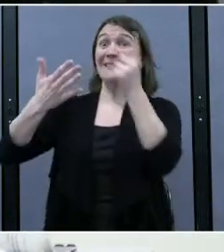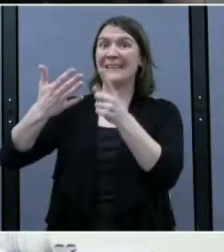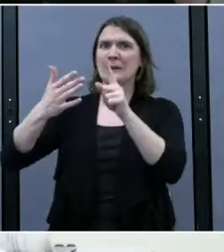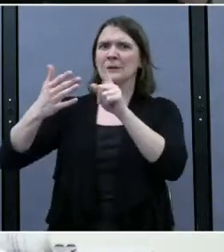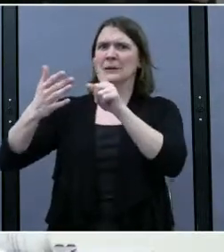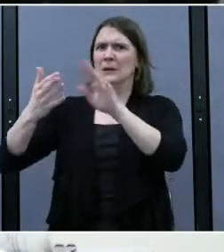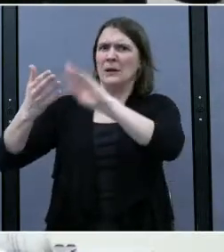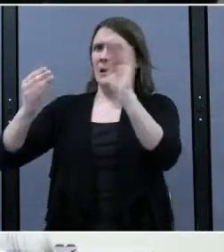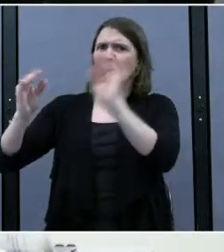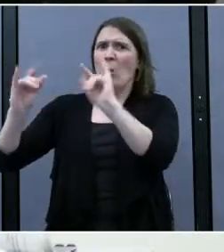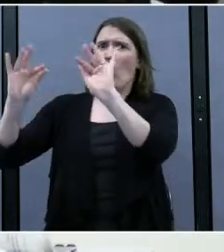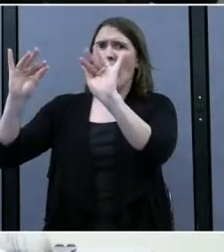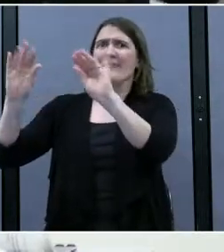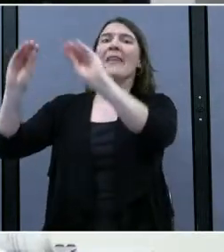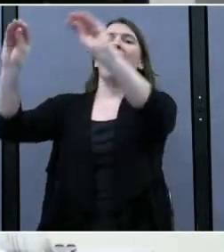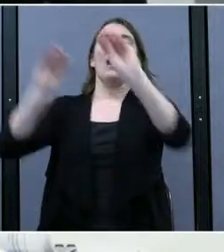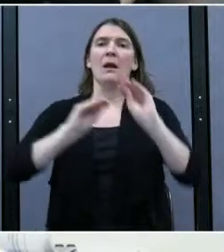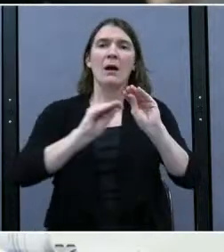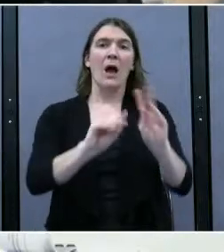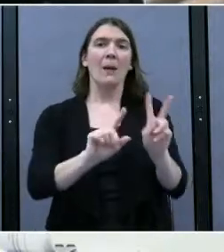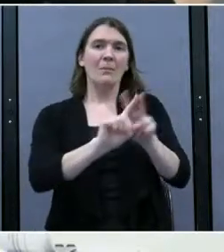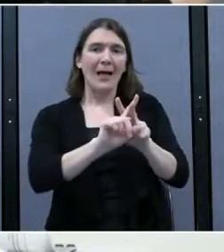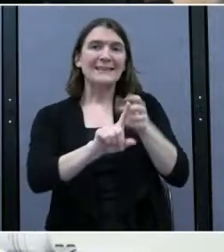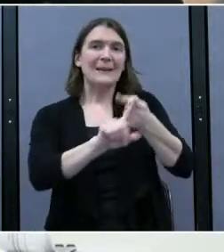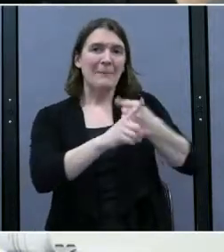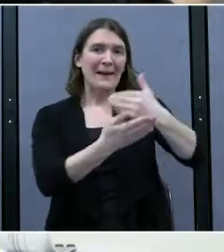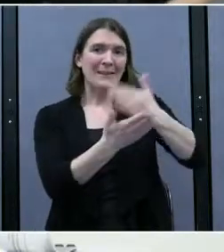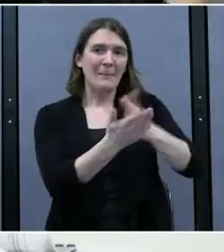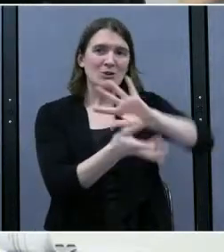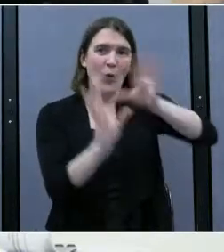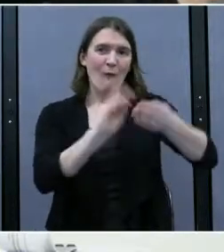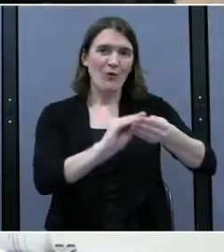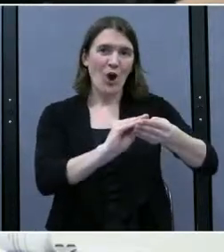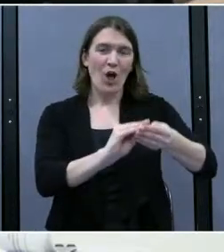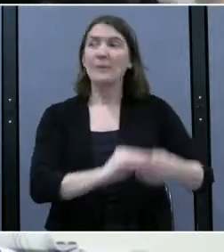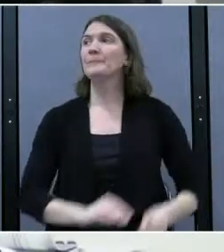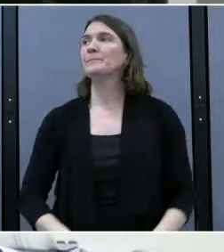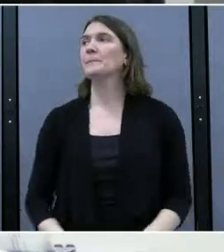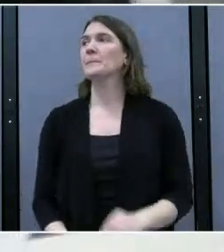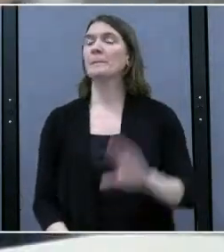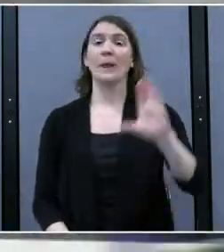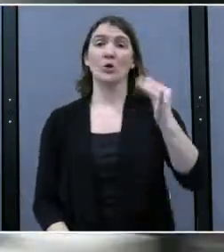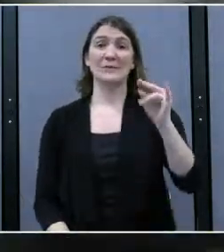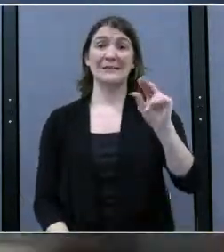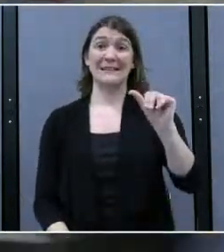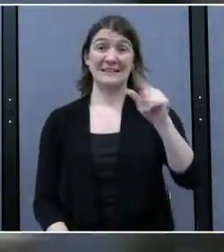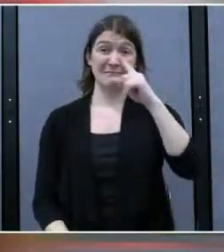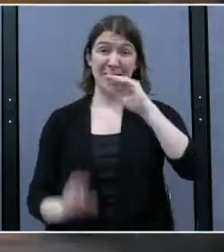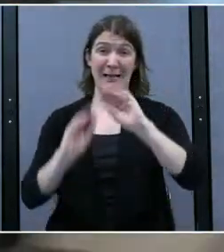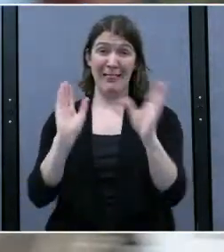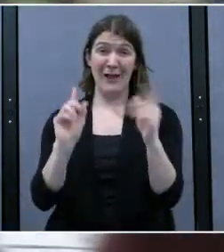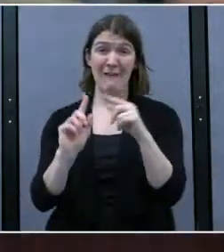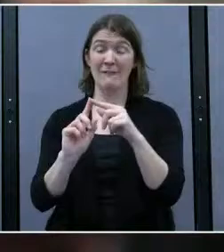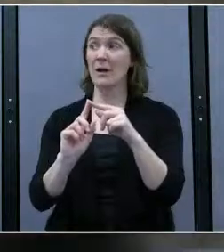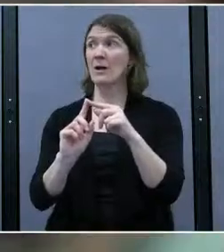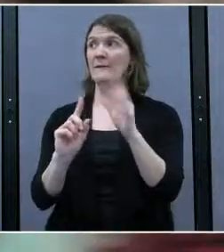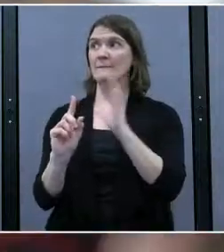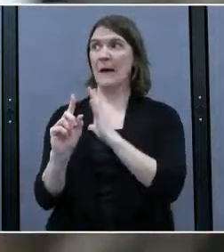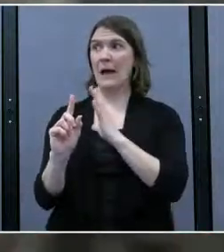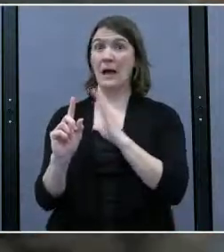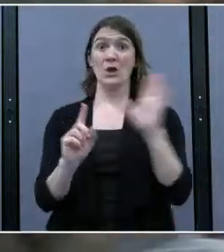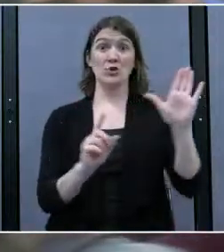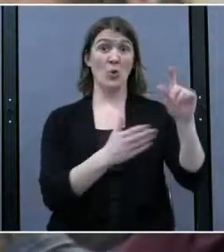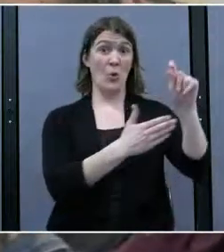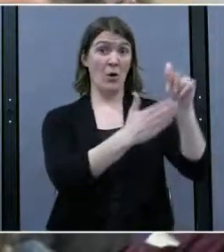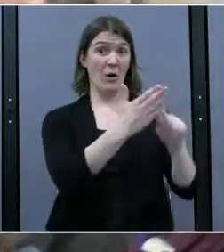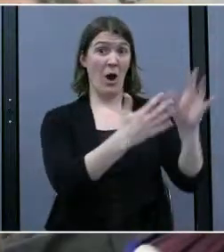the budget when you get to the budget. Thank you. Just to clarify, so then the options that you